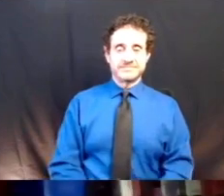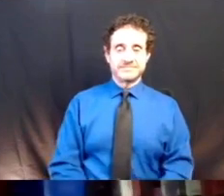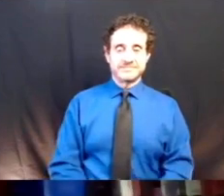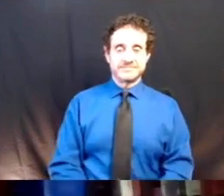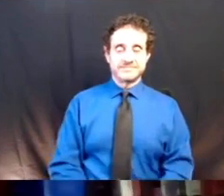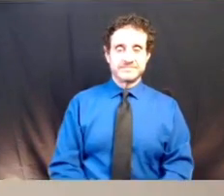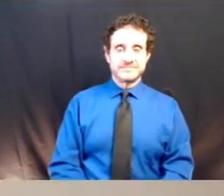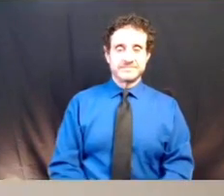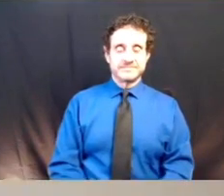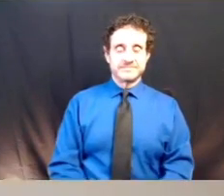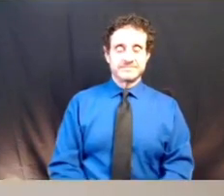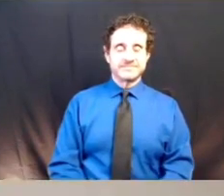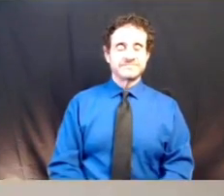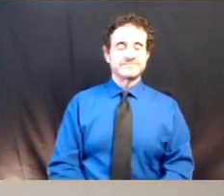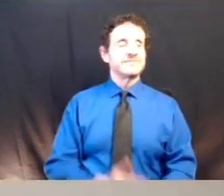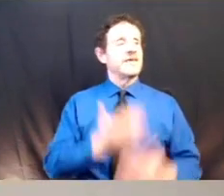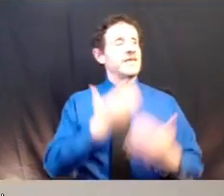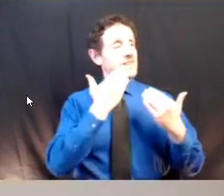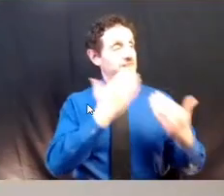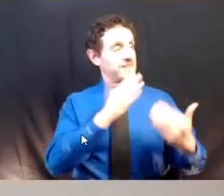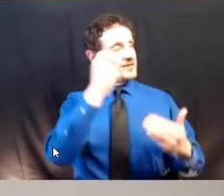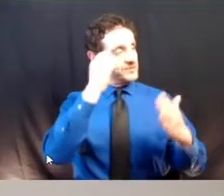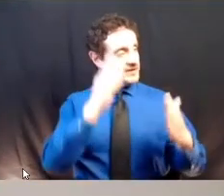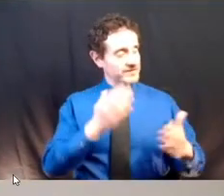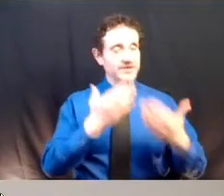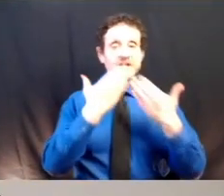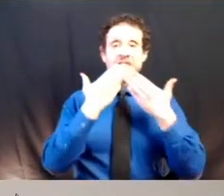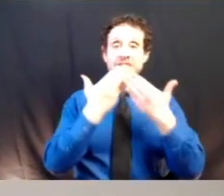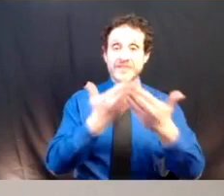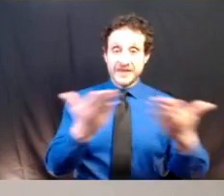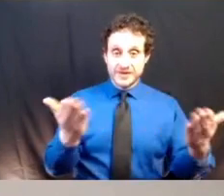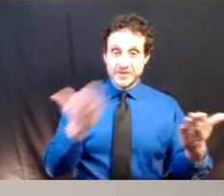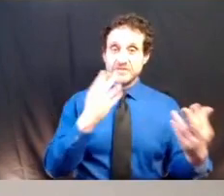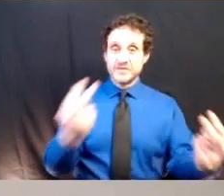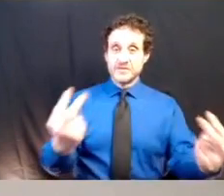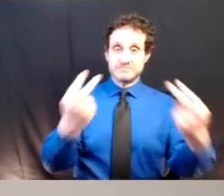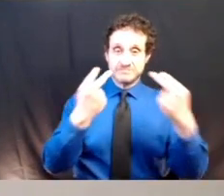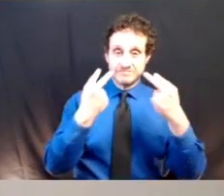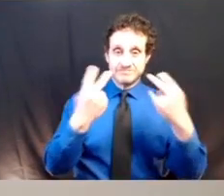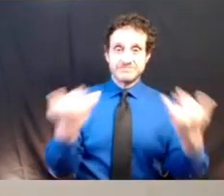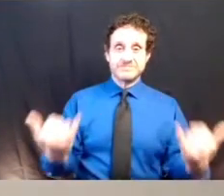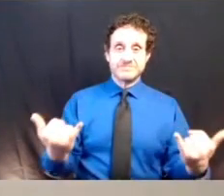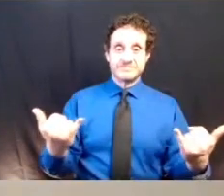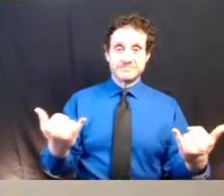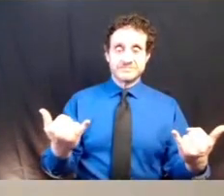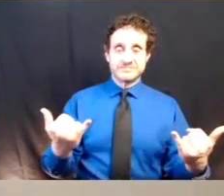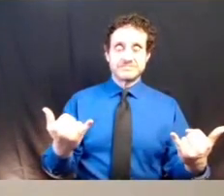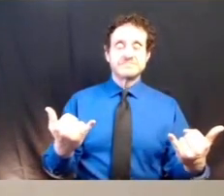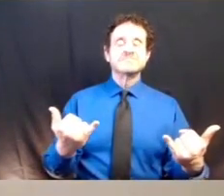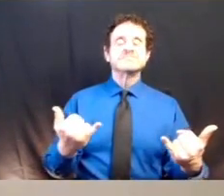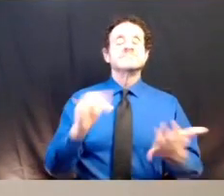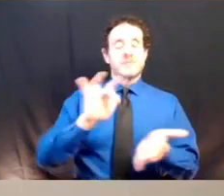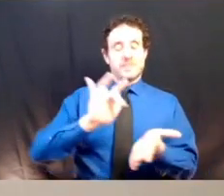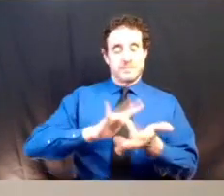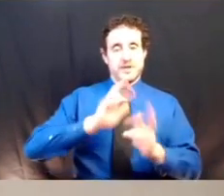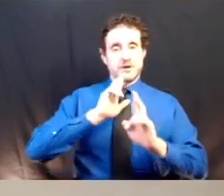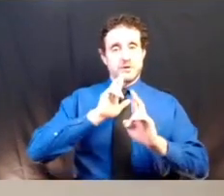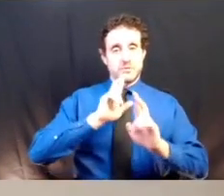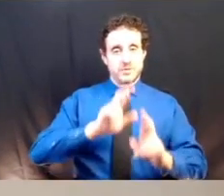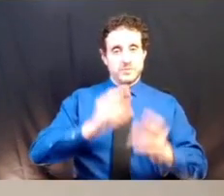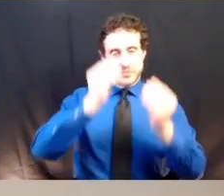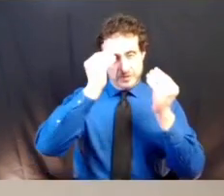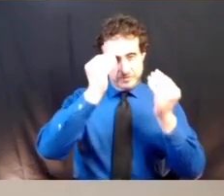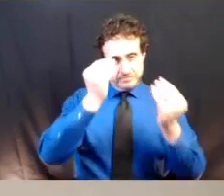Thank you, Governor. And thank you, everyone, for tuning in today. I begin with today's medical report with the latest COVID-19